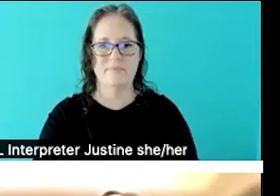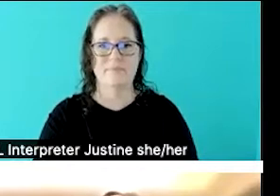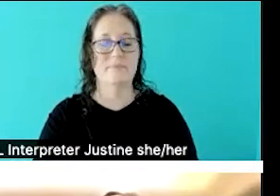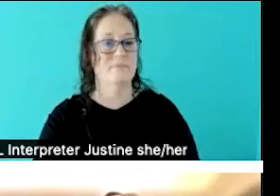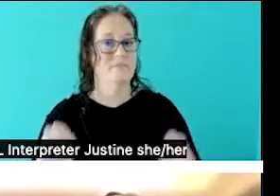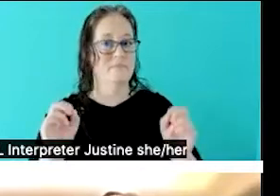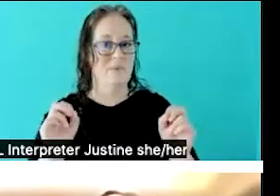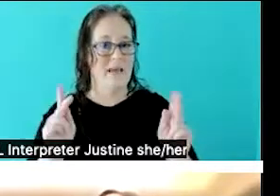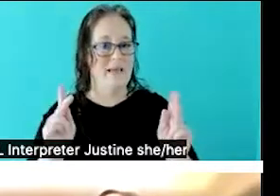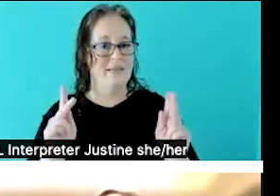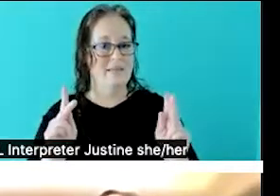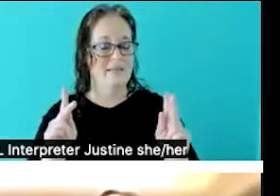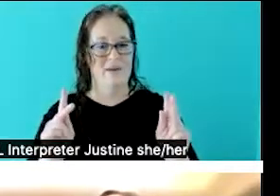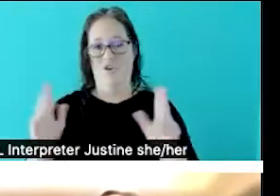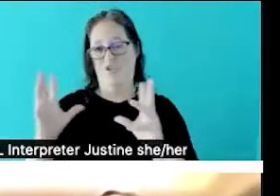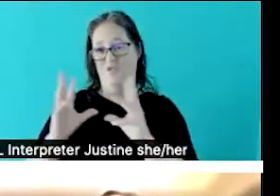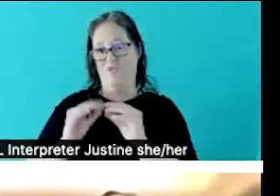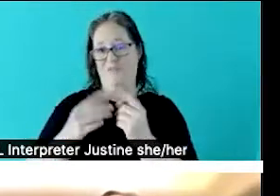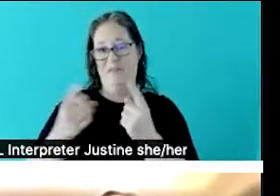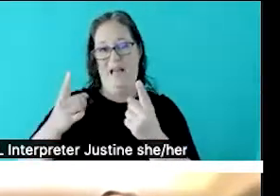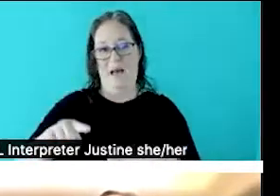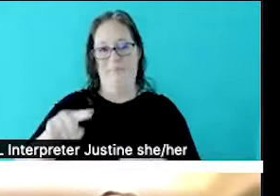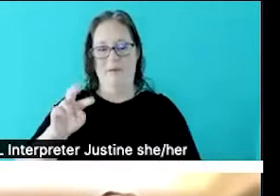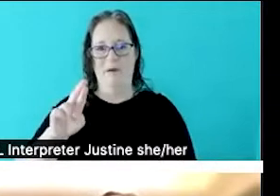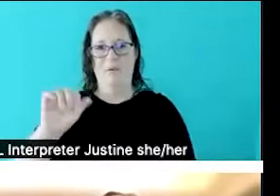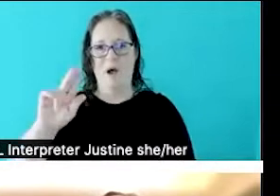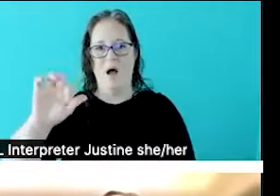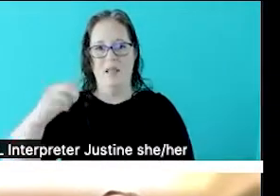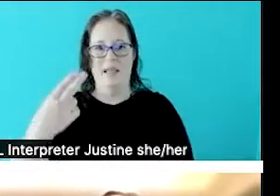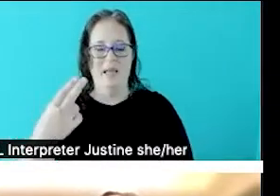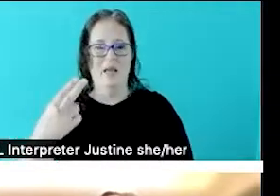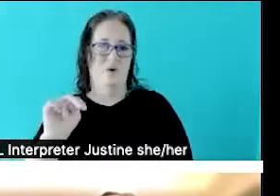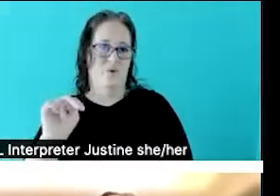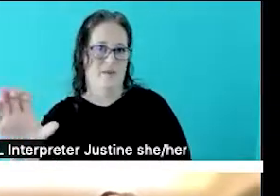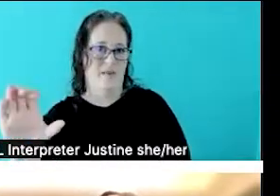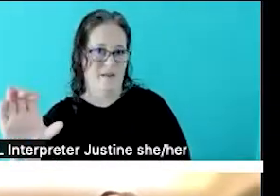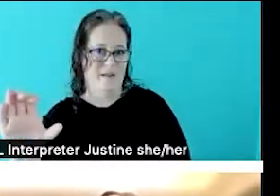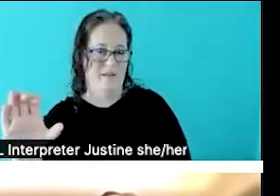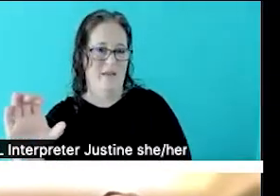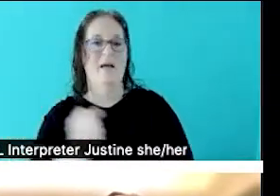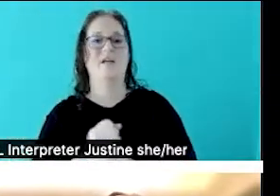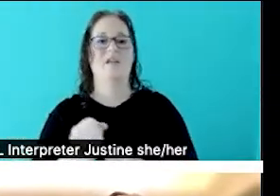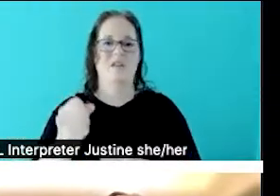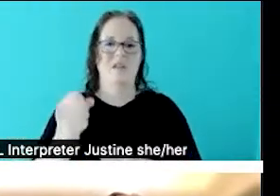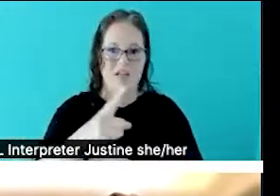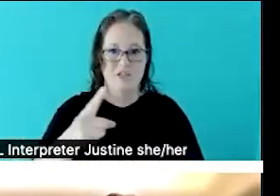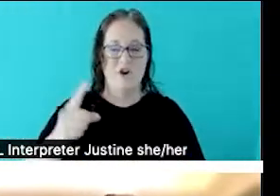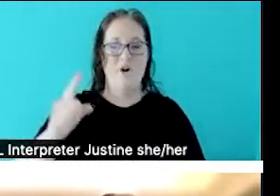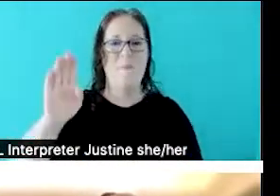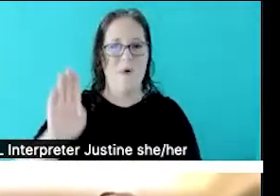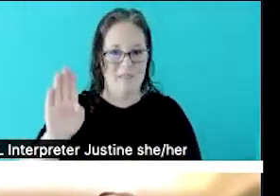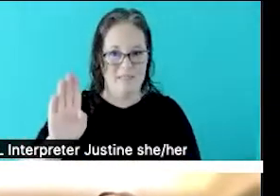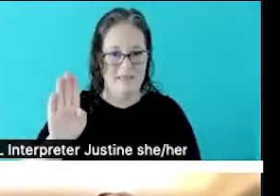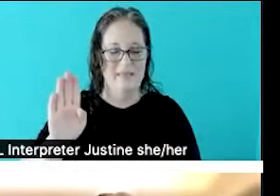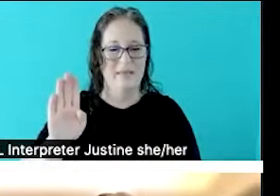Okay, the conference was in Raleigh, North Carolina this year. Next year, it will be in Boston. It would be really, really awesome